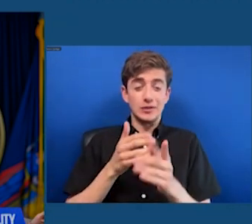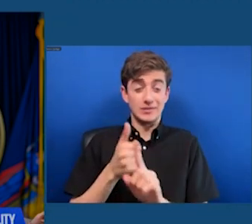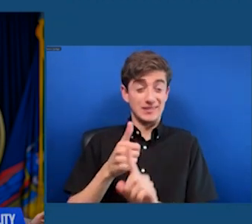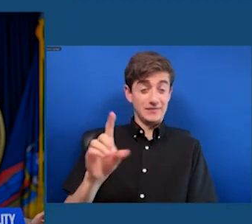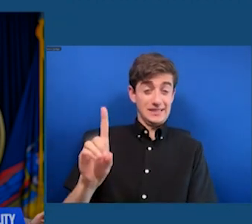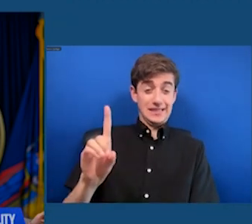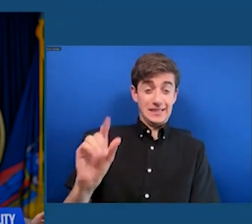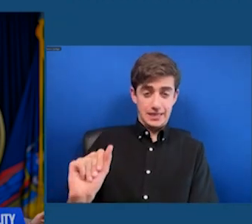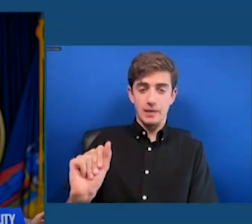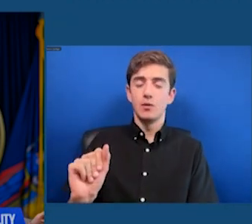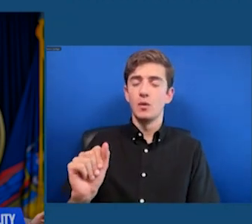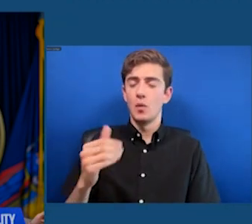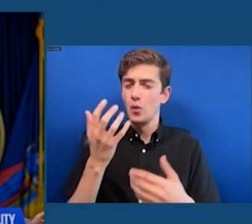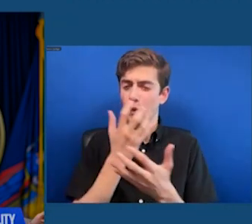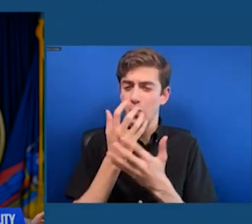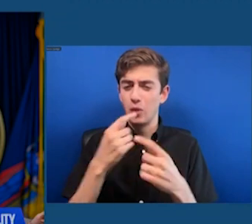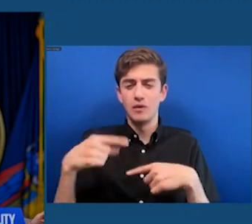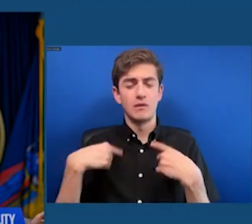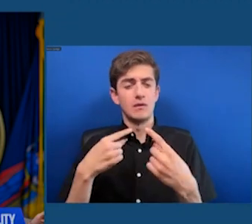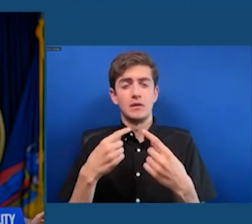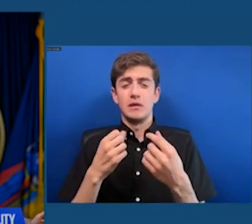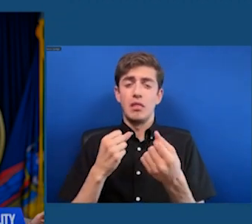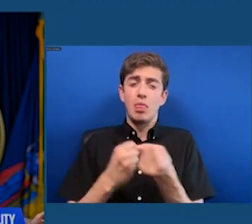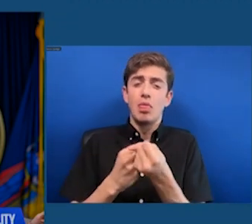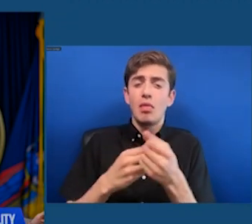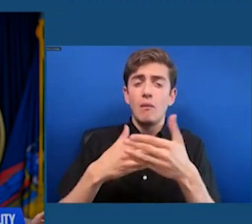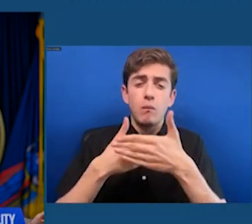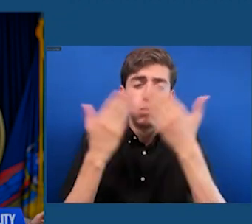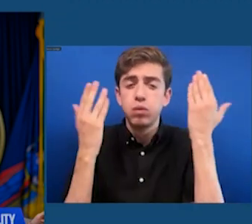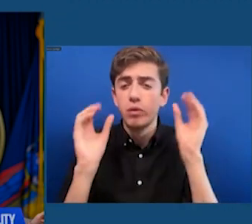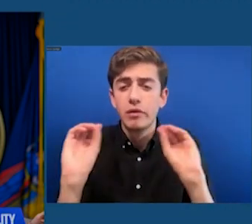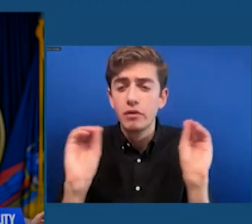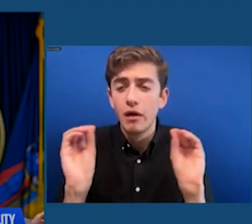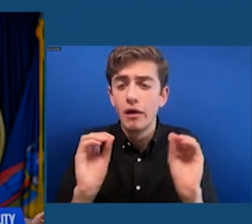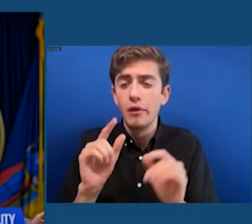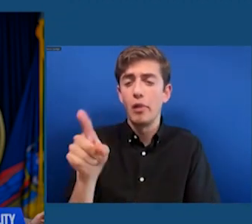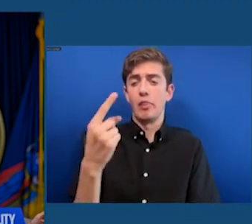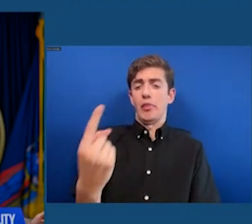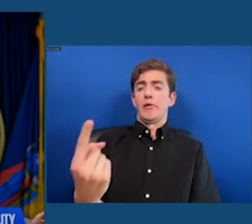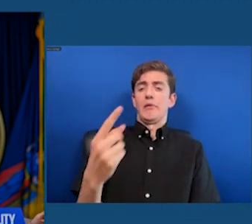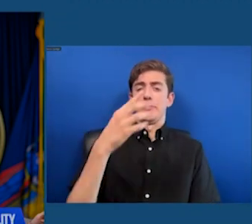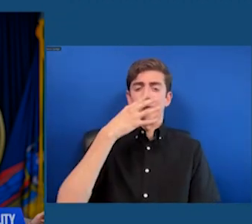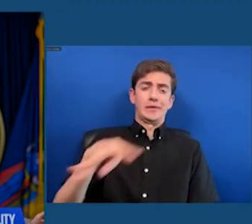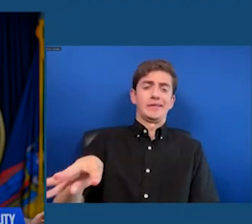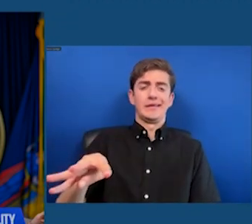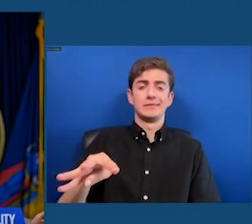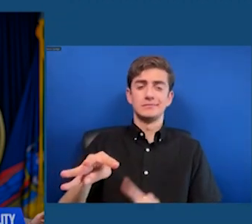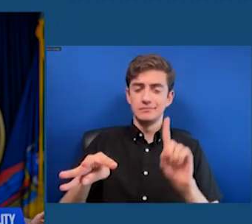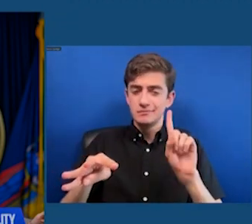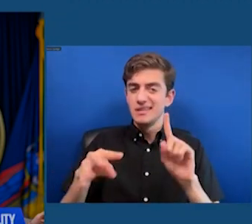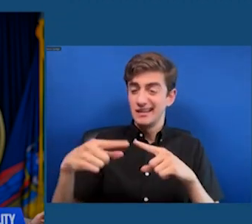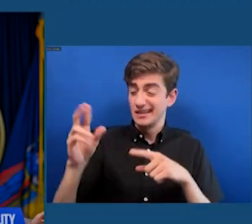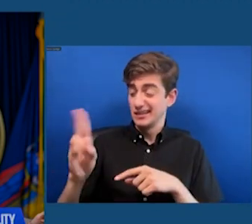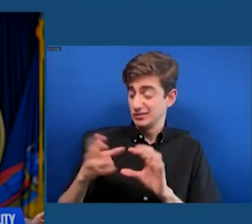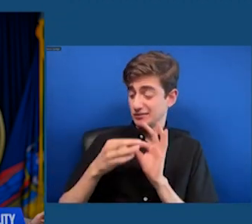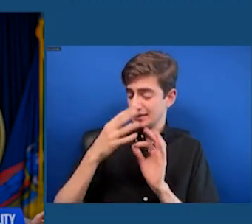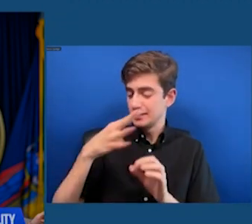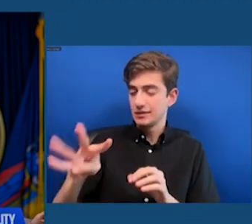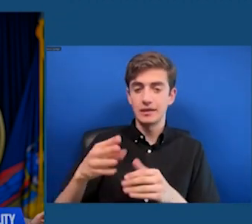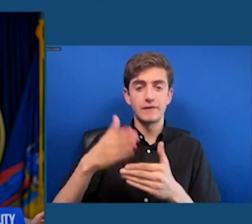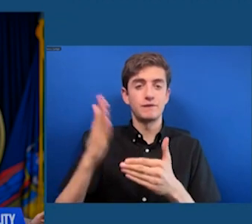struggle alone. That legacy of neglect ends with this budget. We're also supporting